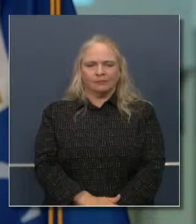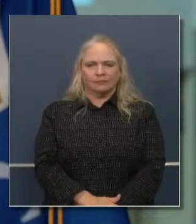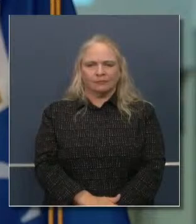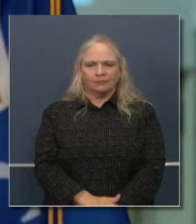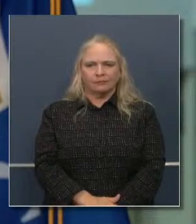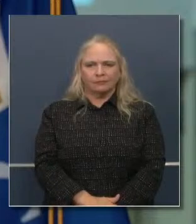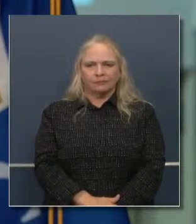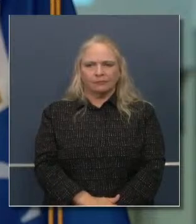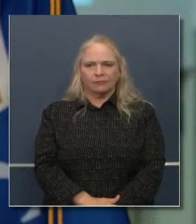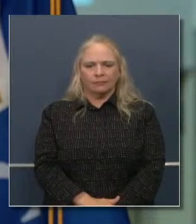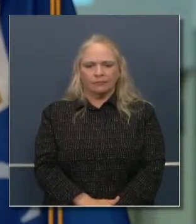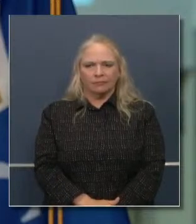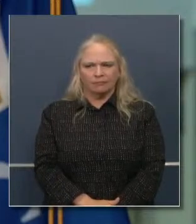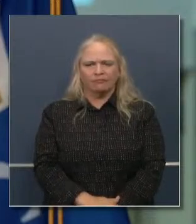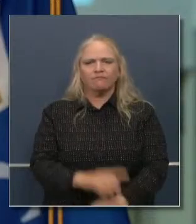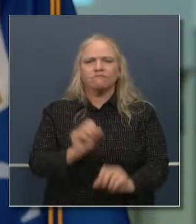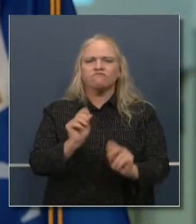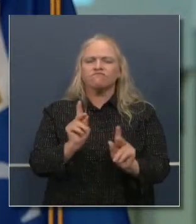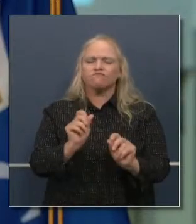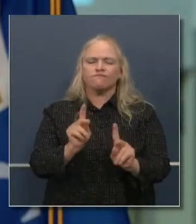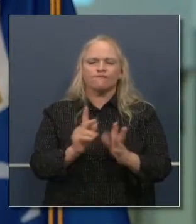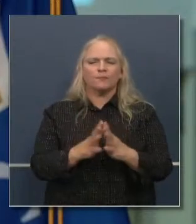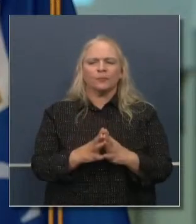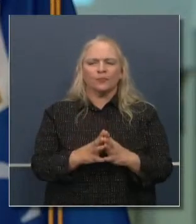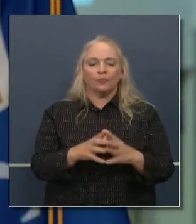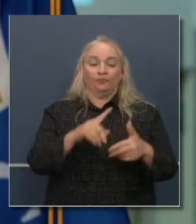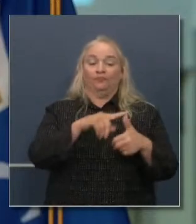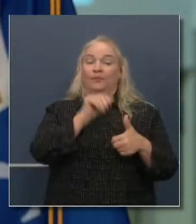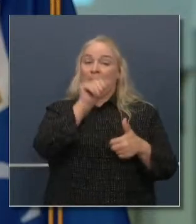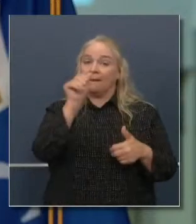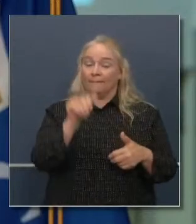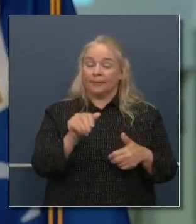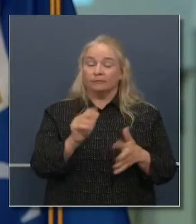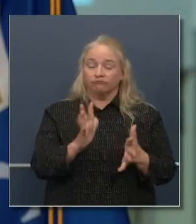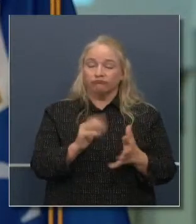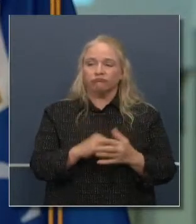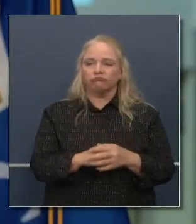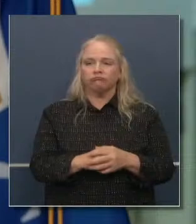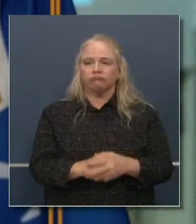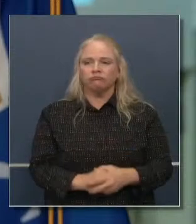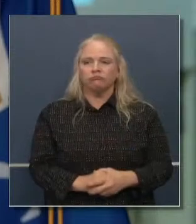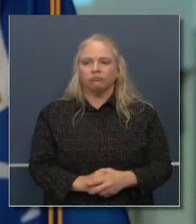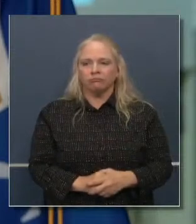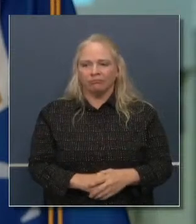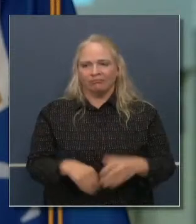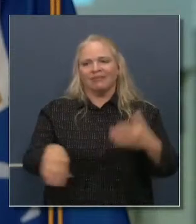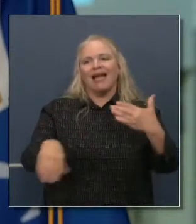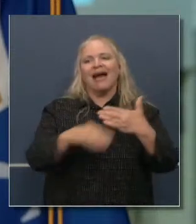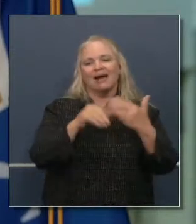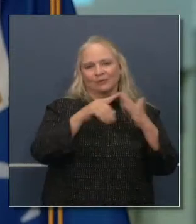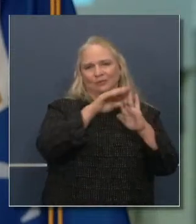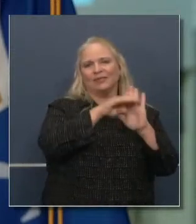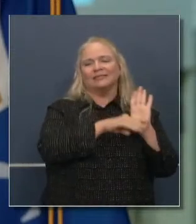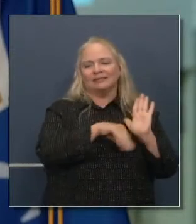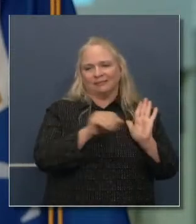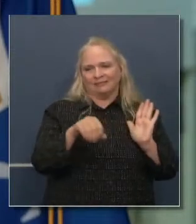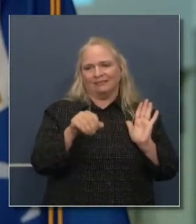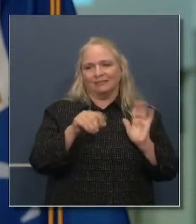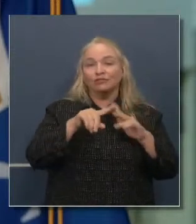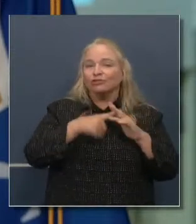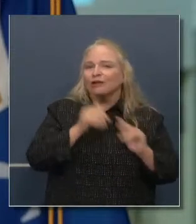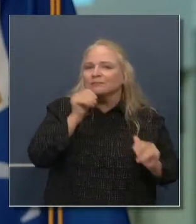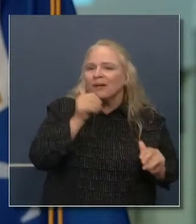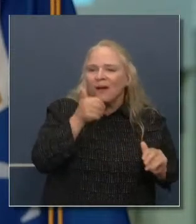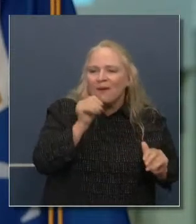is one of two counties that I previewed just a moment ago that are likely to go on the list, as I said, tomorrow or the next